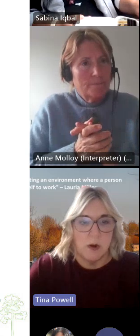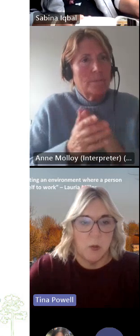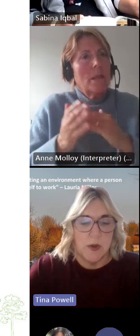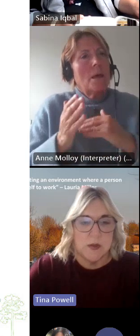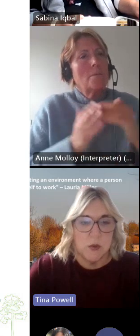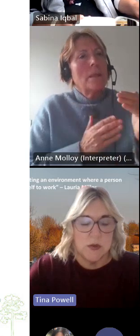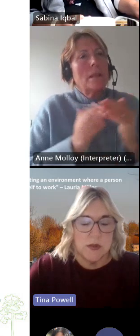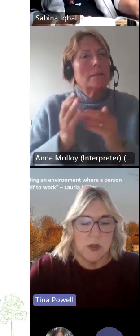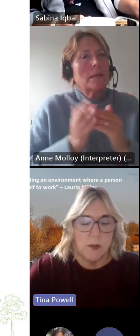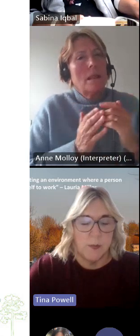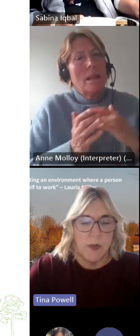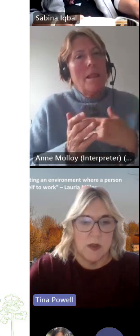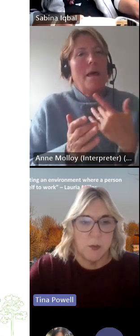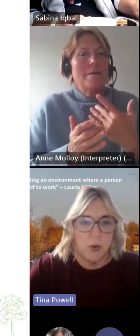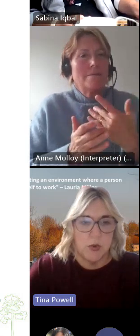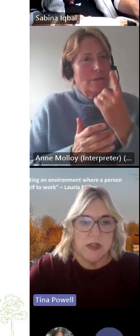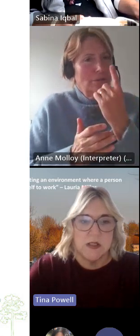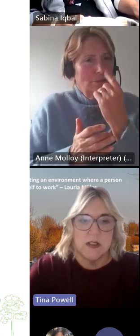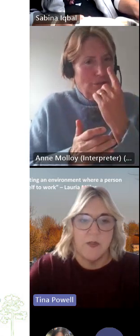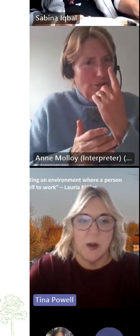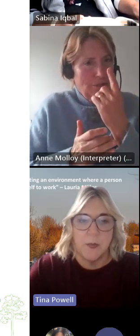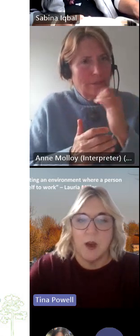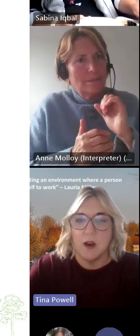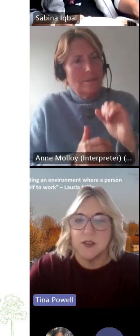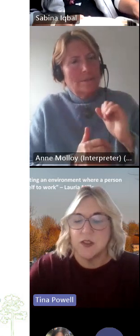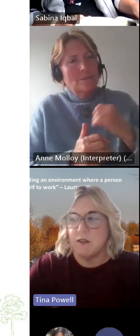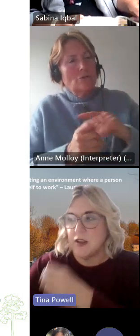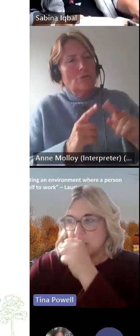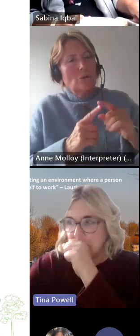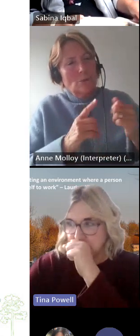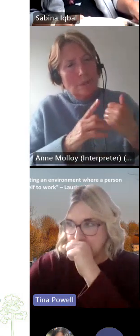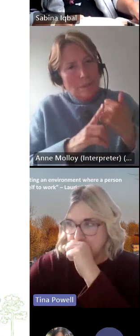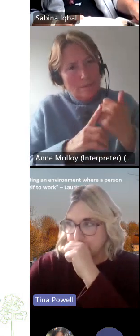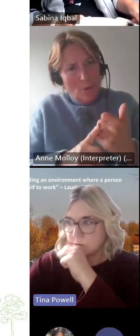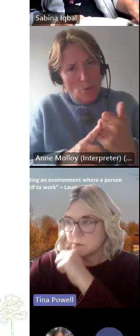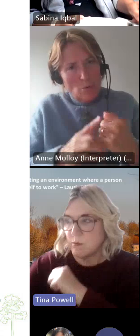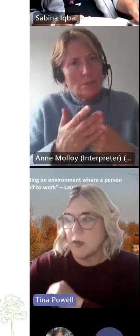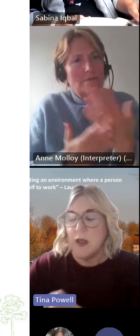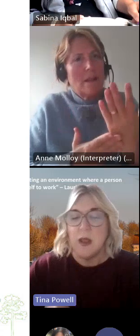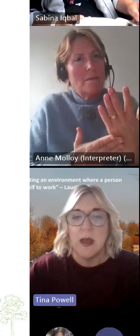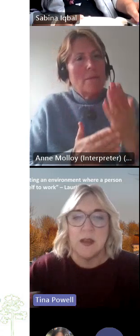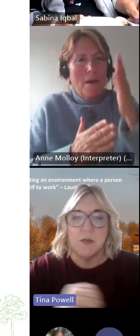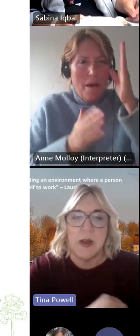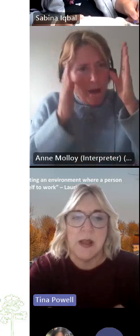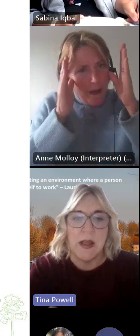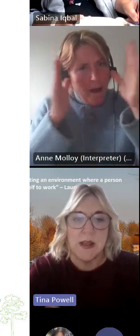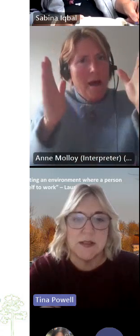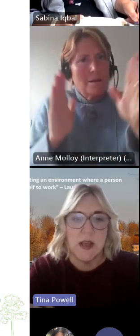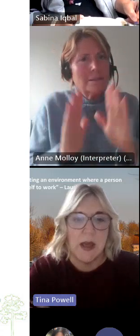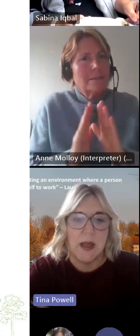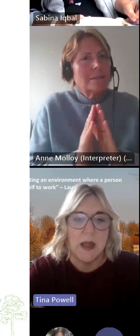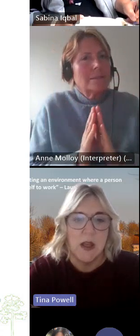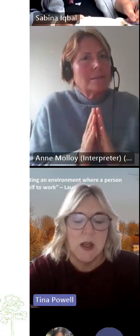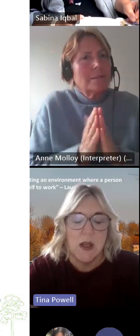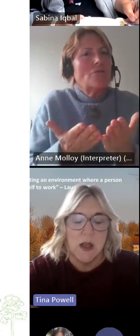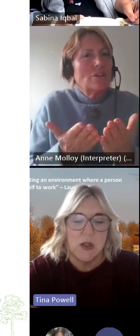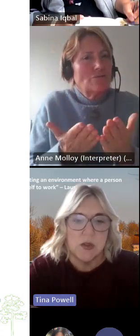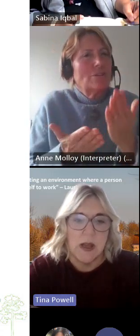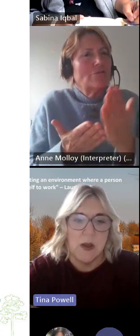Chances programme, we're supporting to develop the Hearts directory. And it's